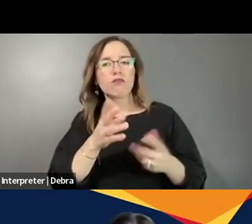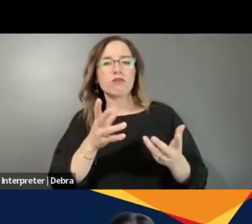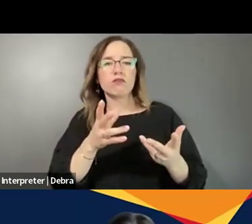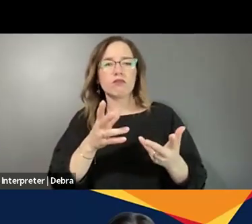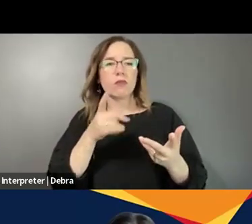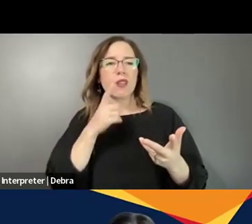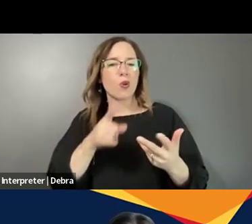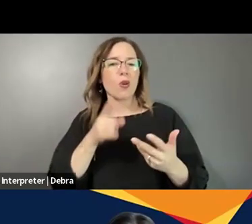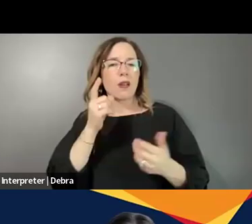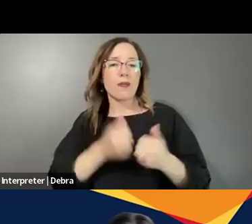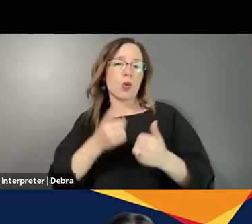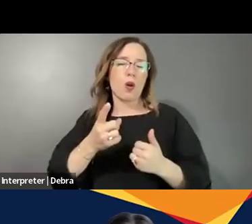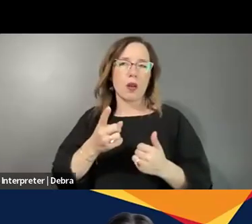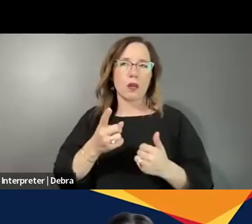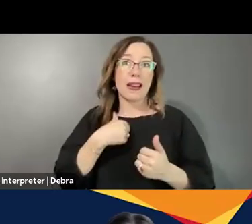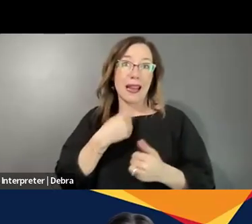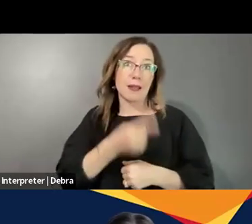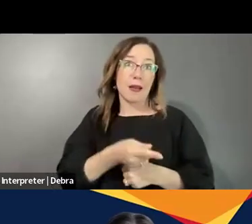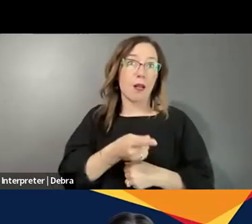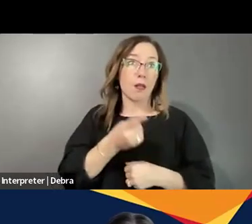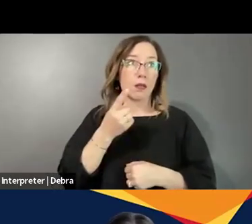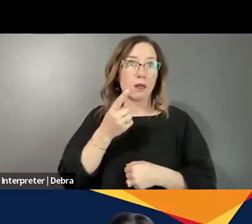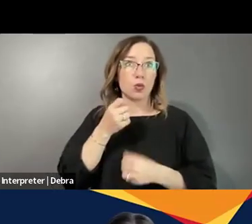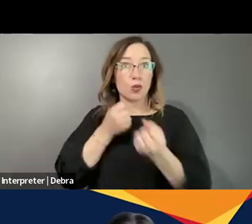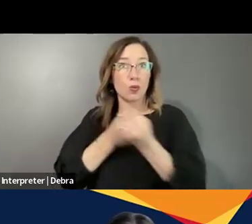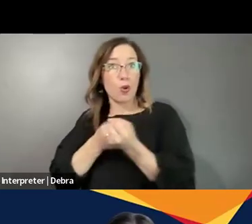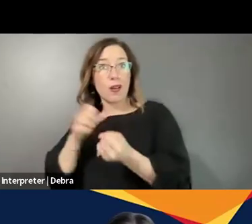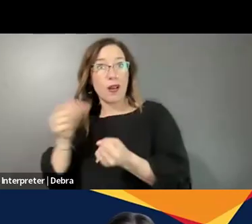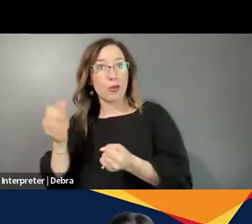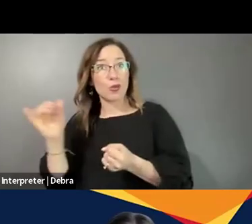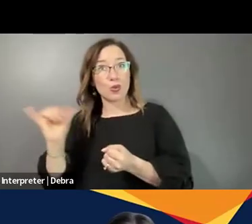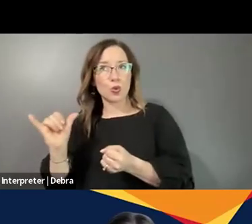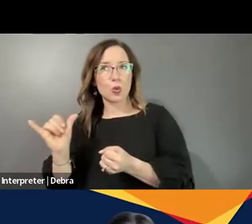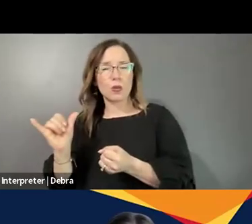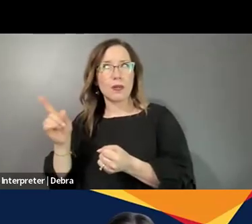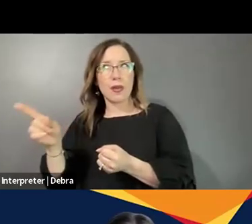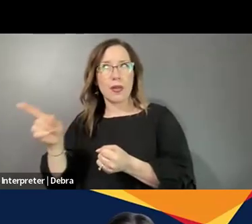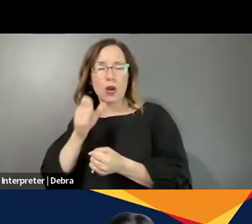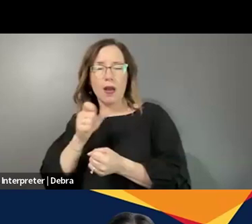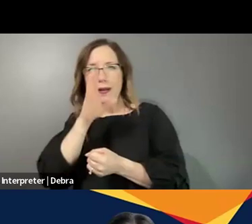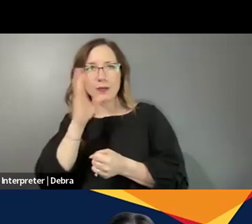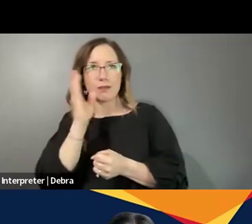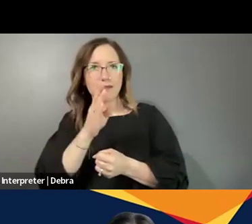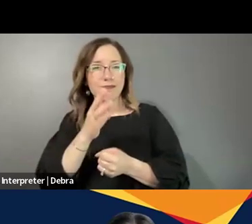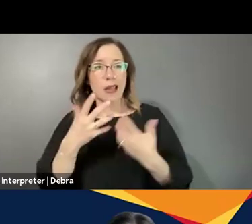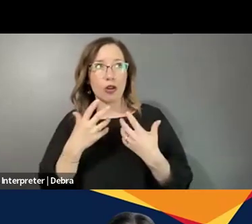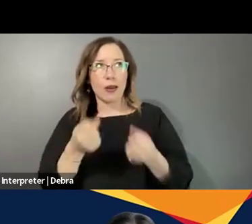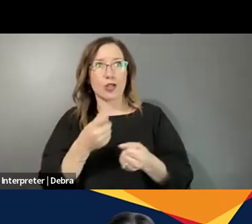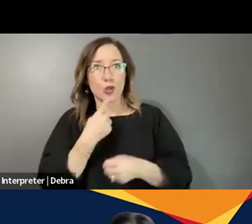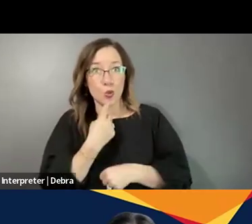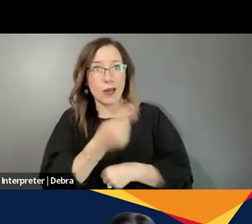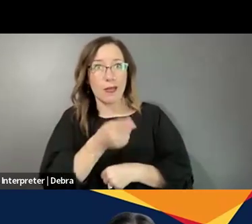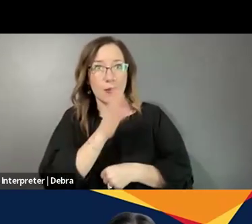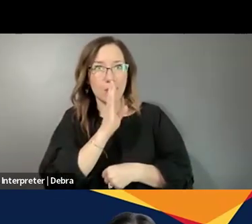for myself and everybody that maybe isn't as courageous as me to say stuff